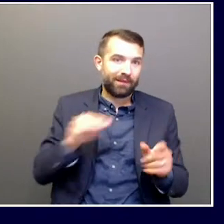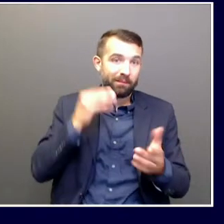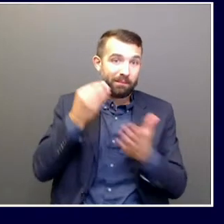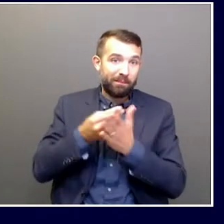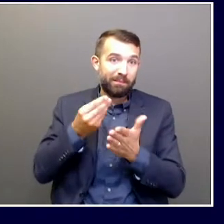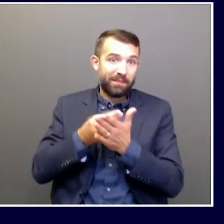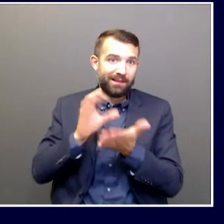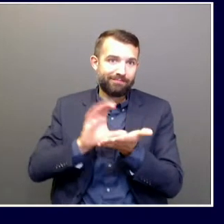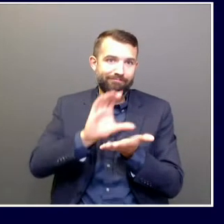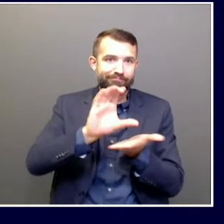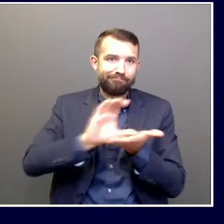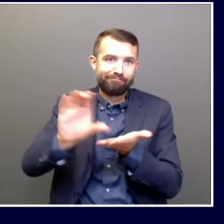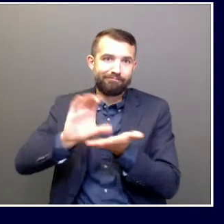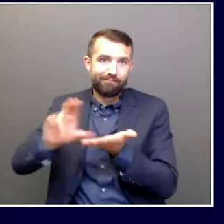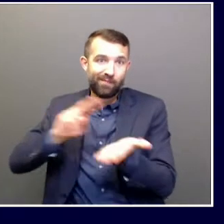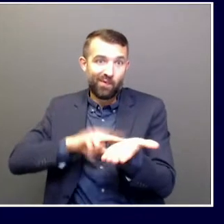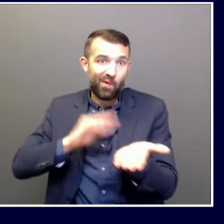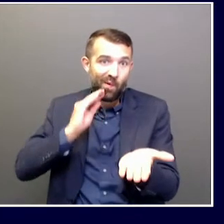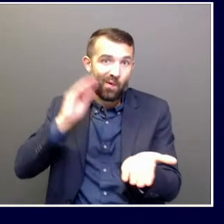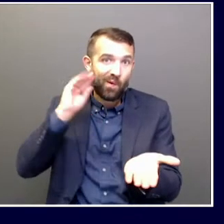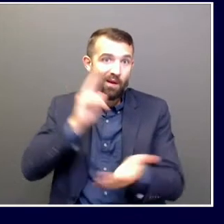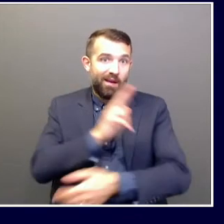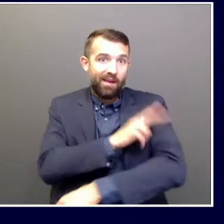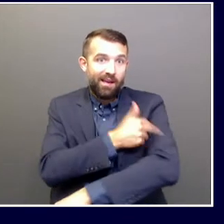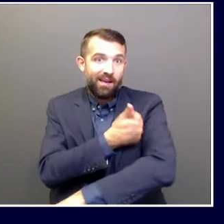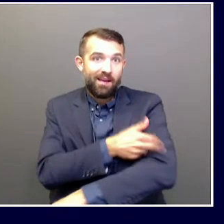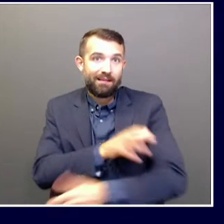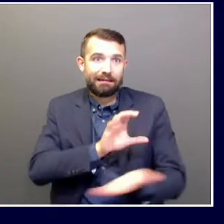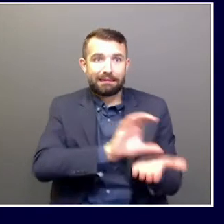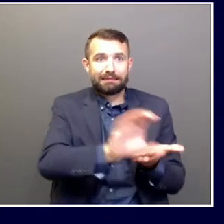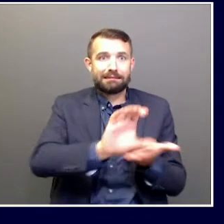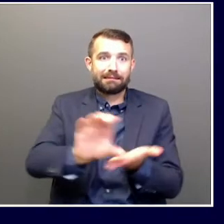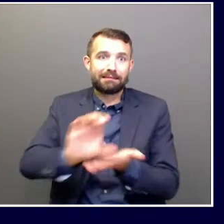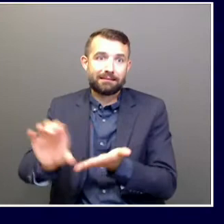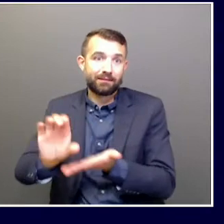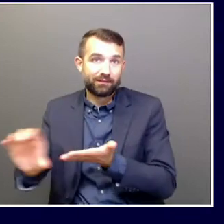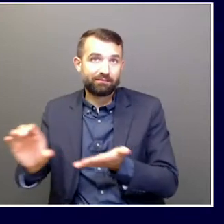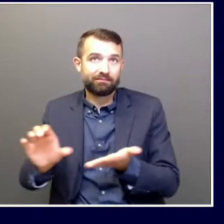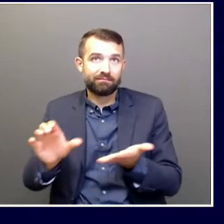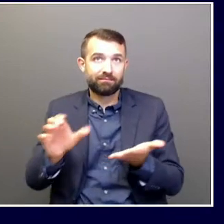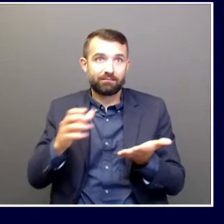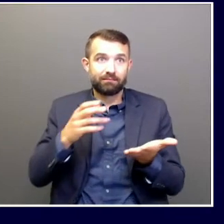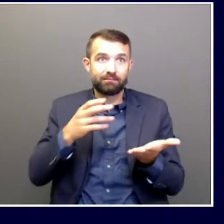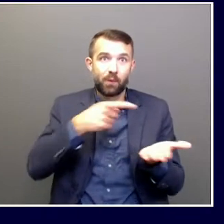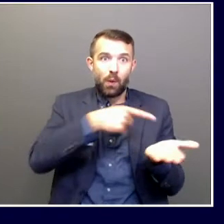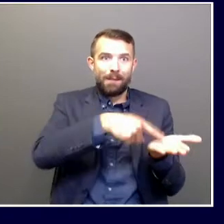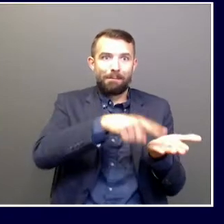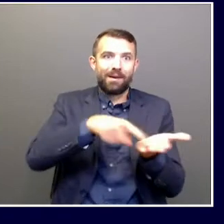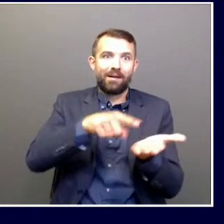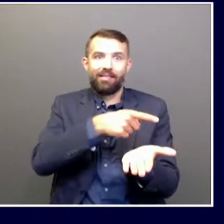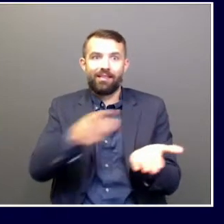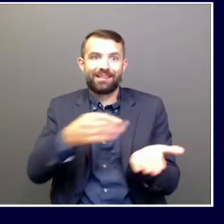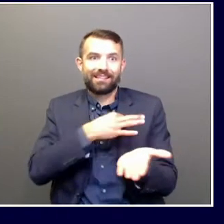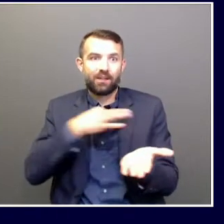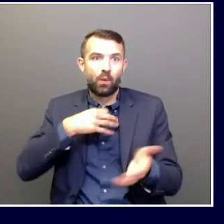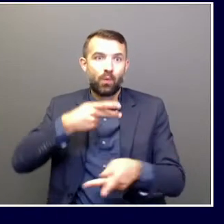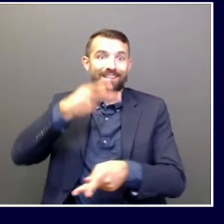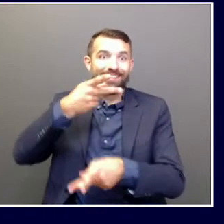fund the additional payments to keep people on board and to hire